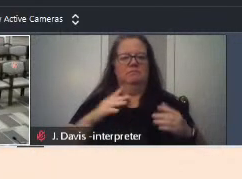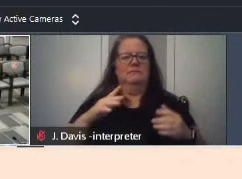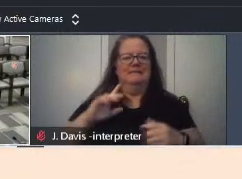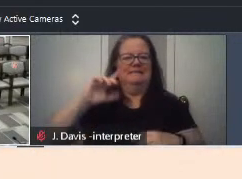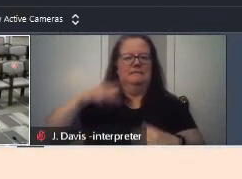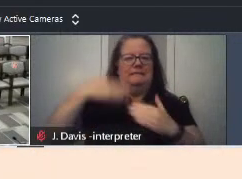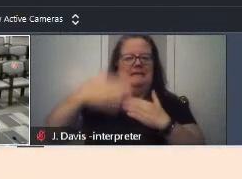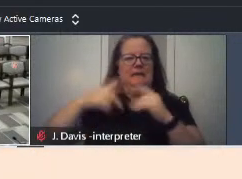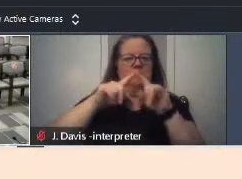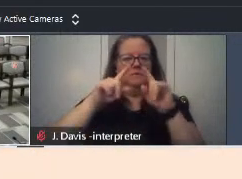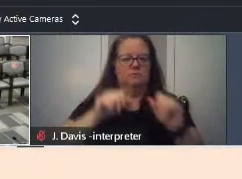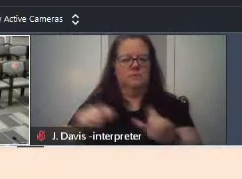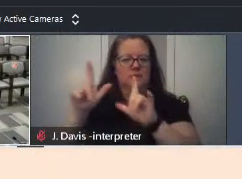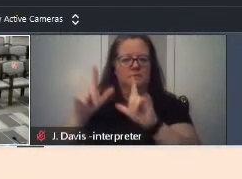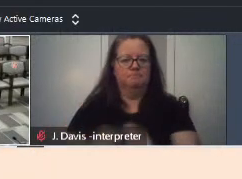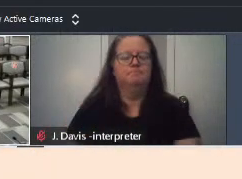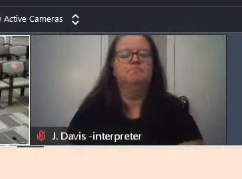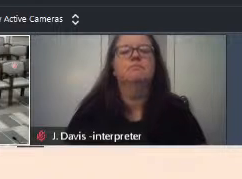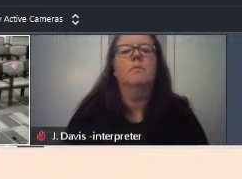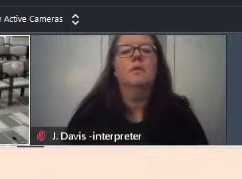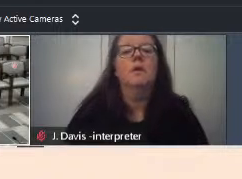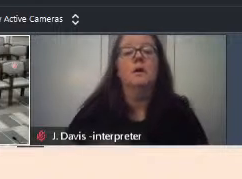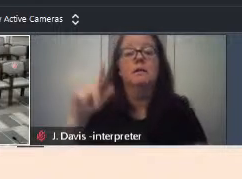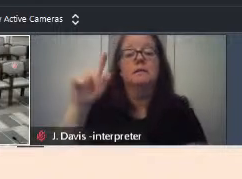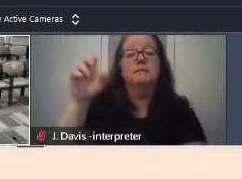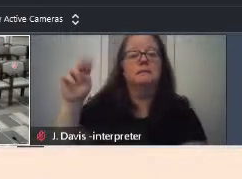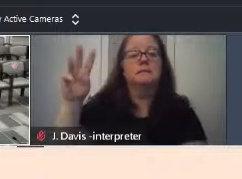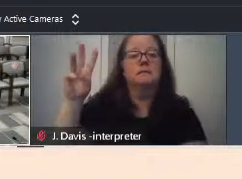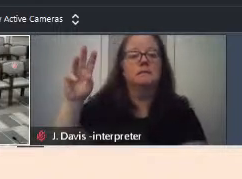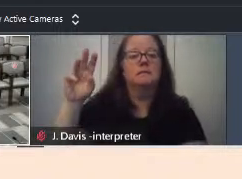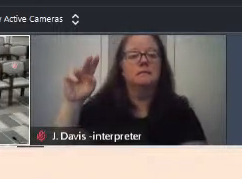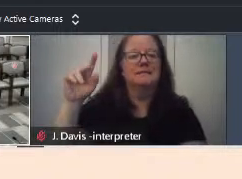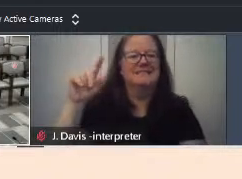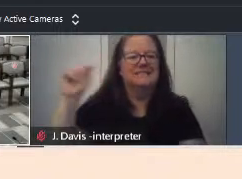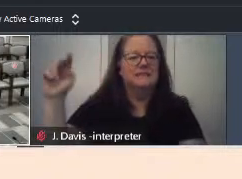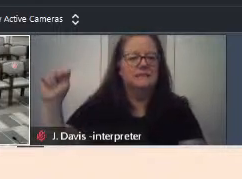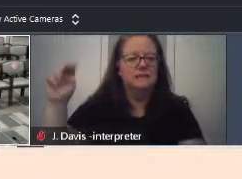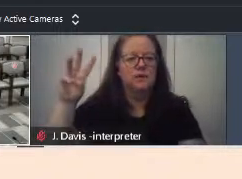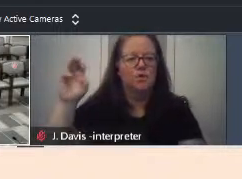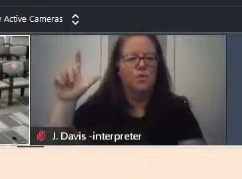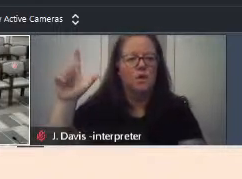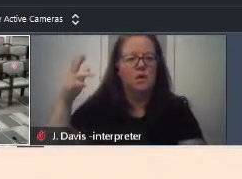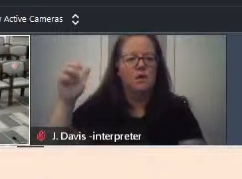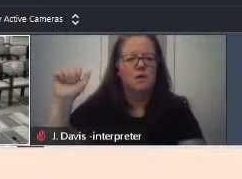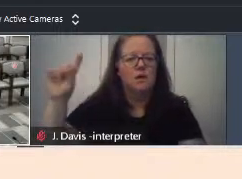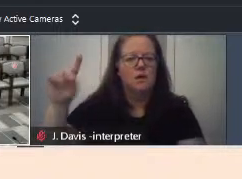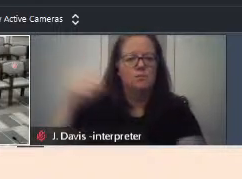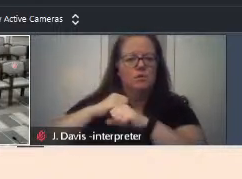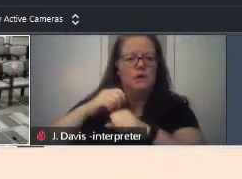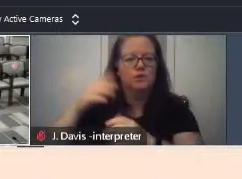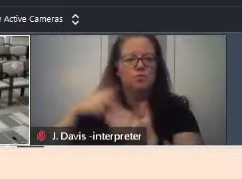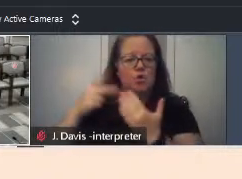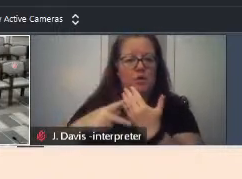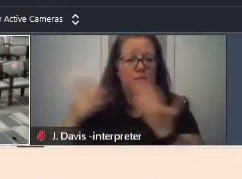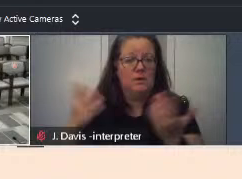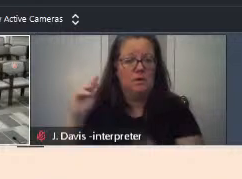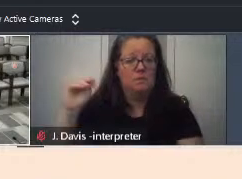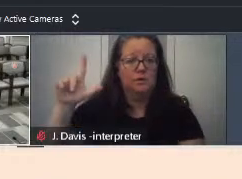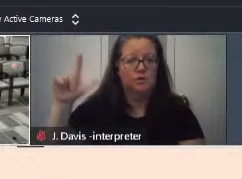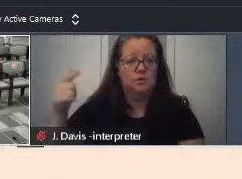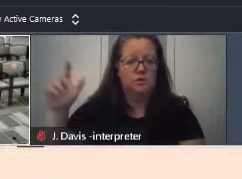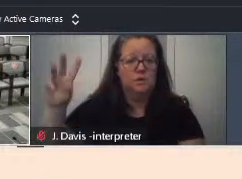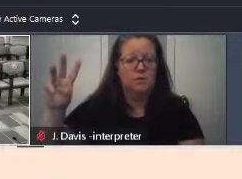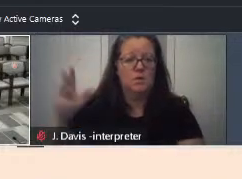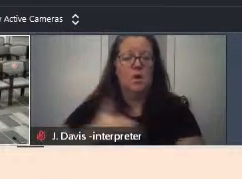Thank you. So I'm gonna talk about the Tennessee Wellhead Protection Program at MLG&W. And there's no maps